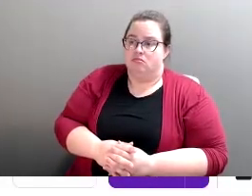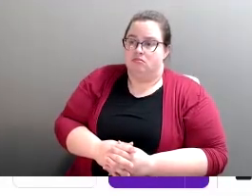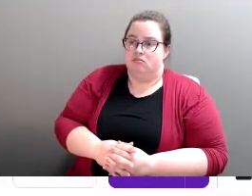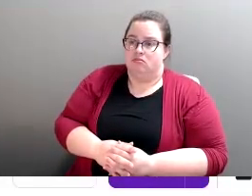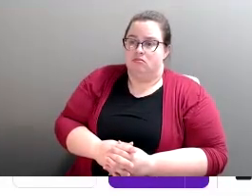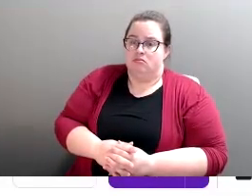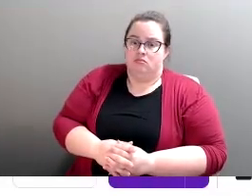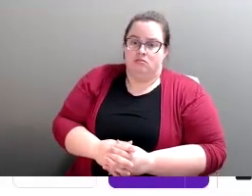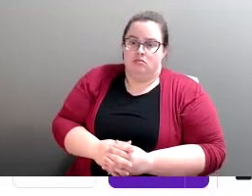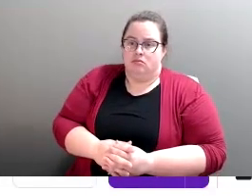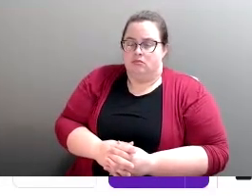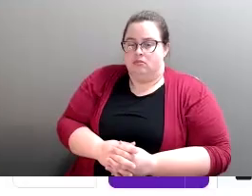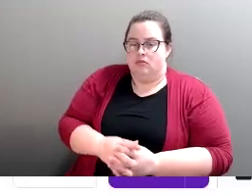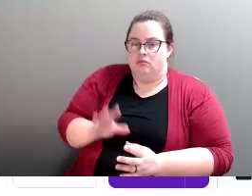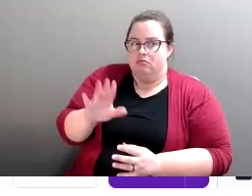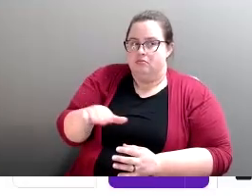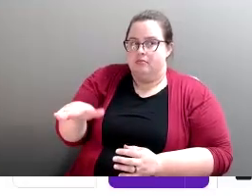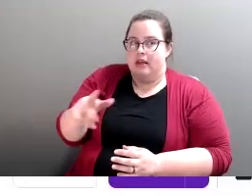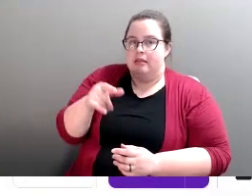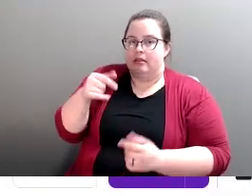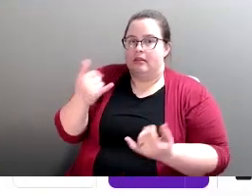Yes, this is where you participate.